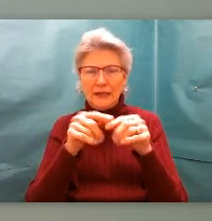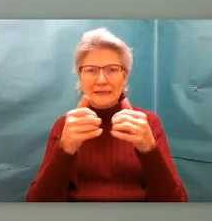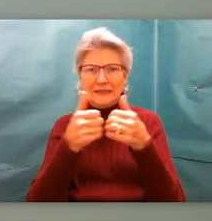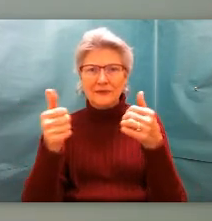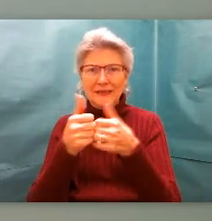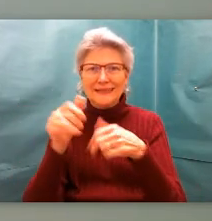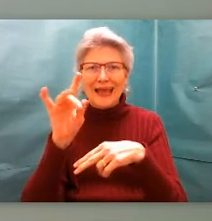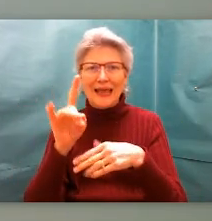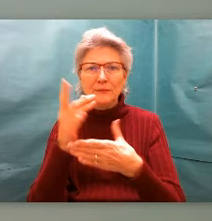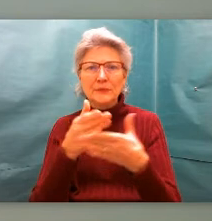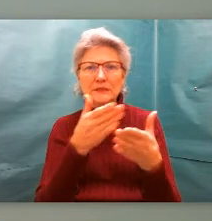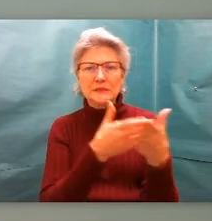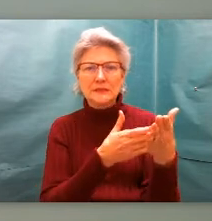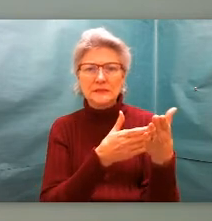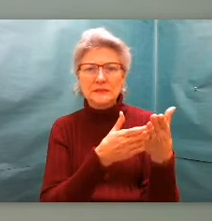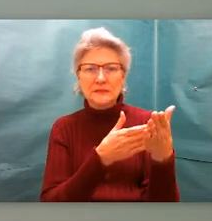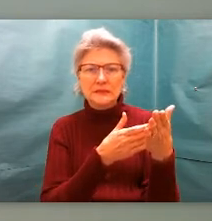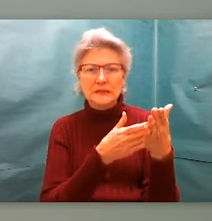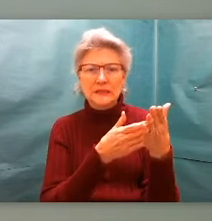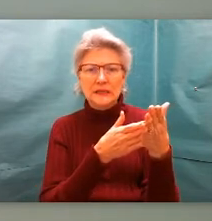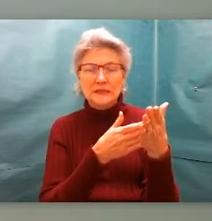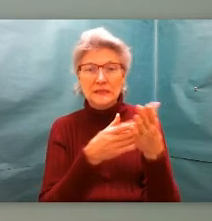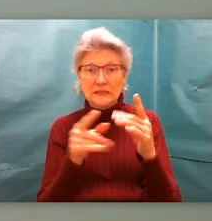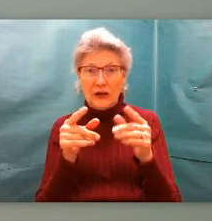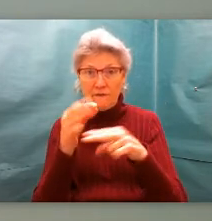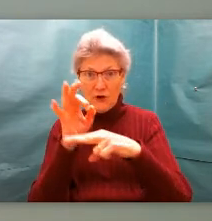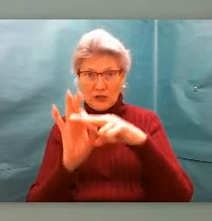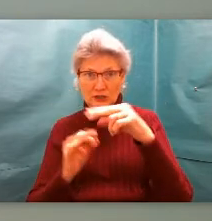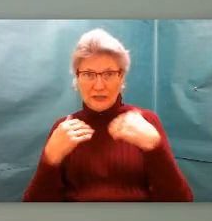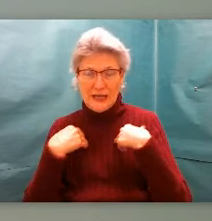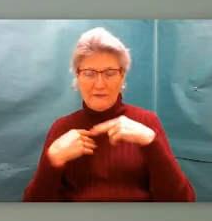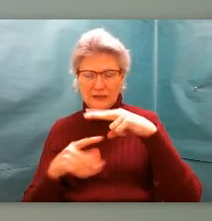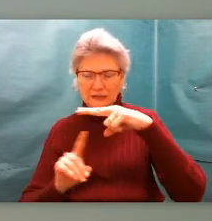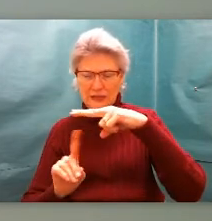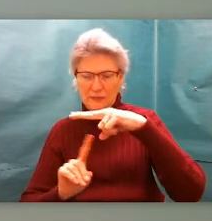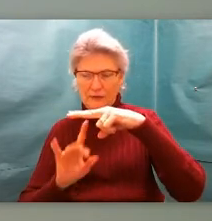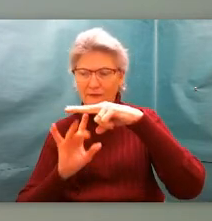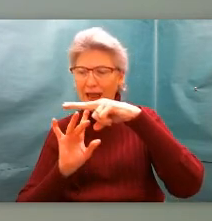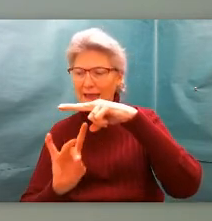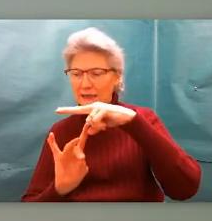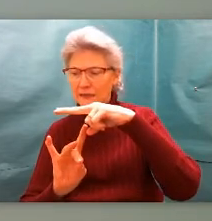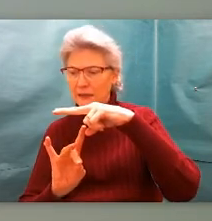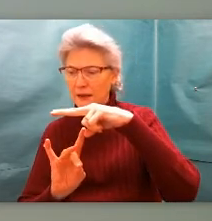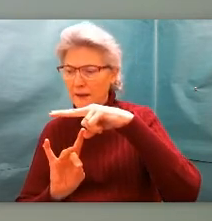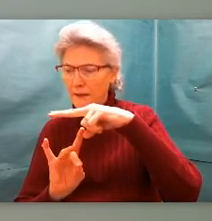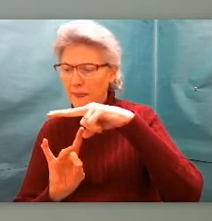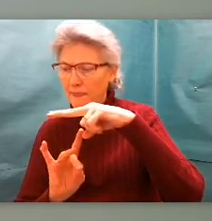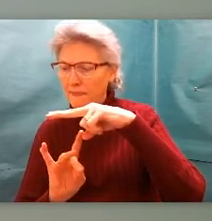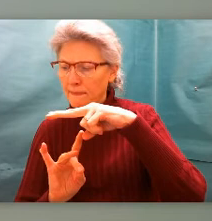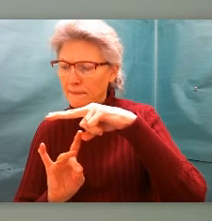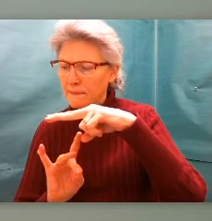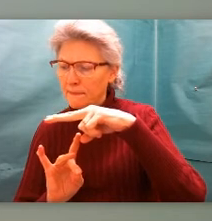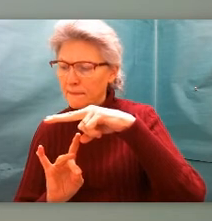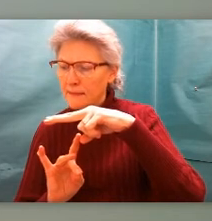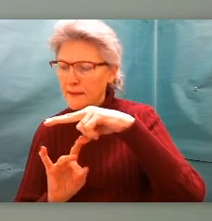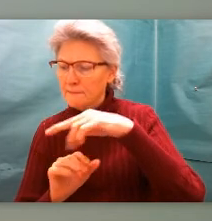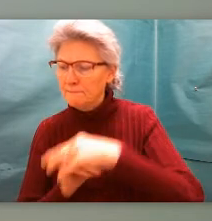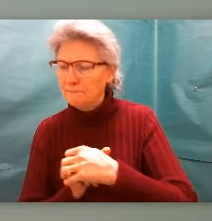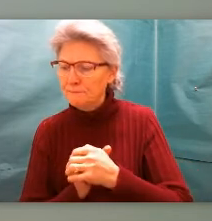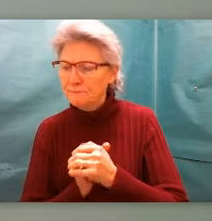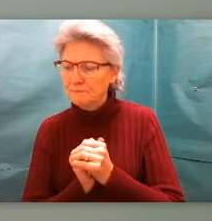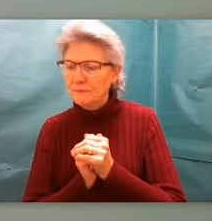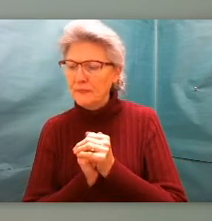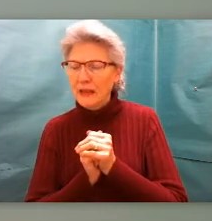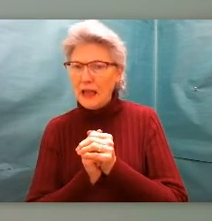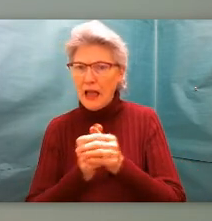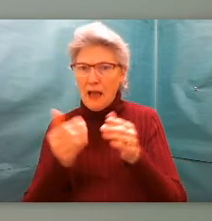equal pieces since our fractions have a denominator of 8. I'll split my